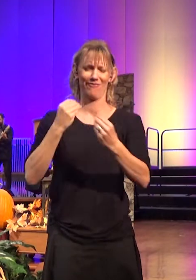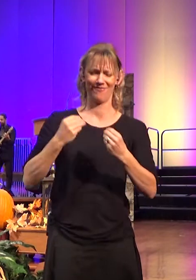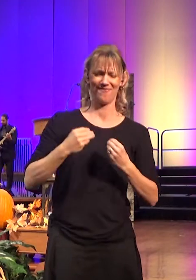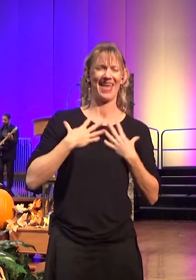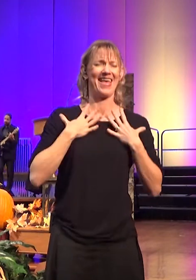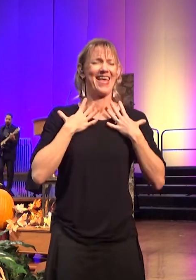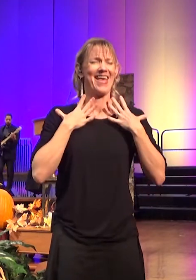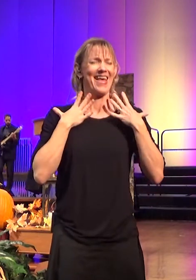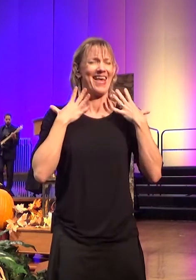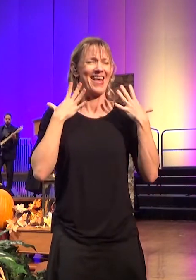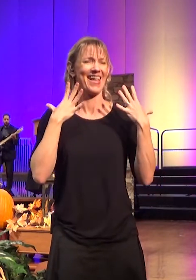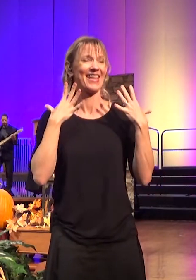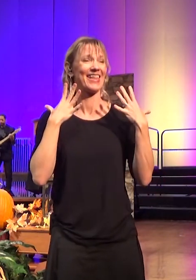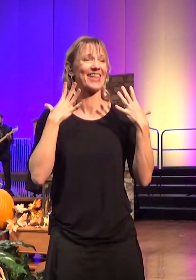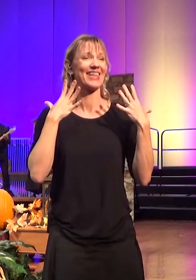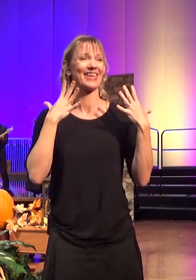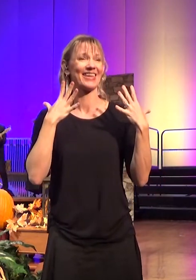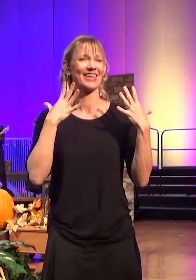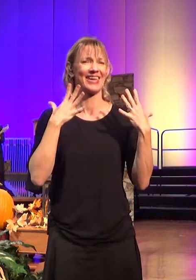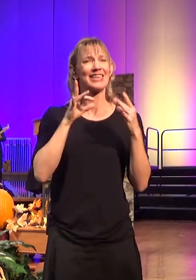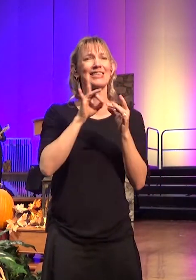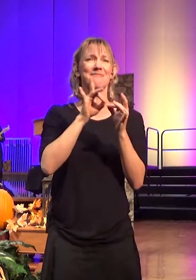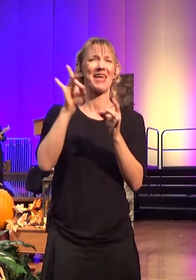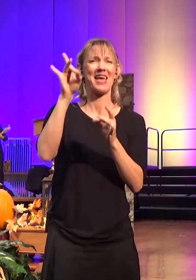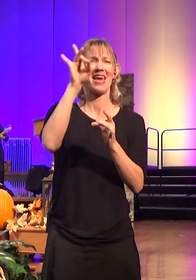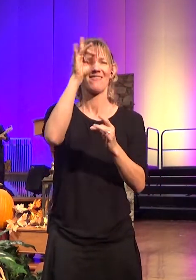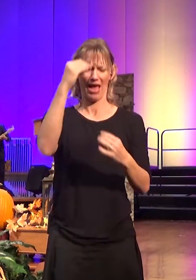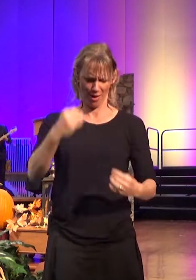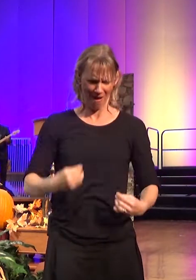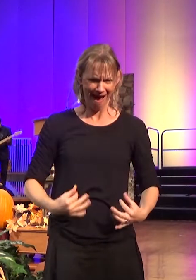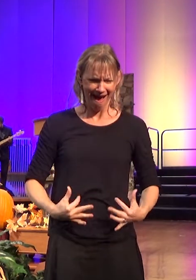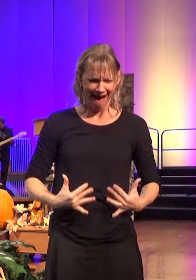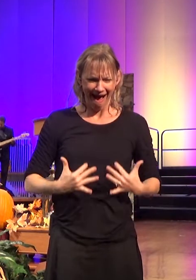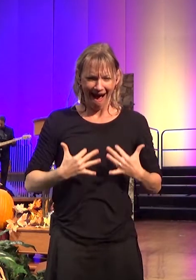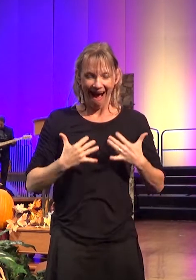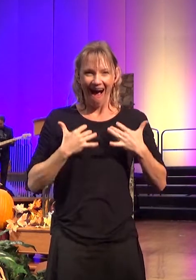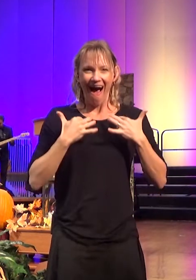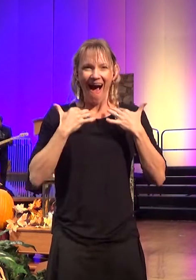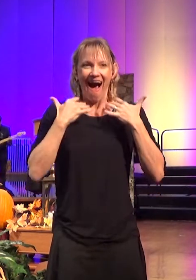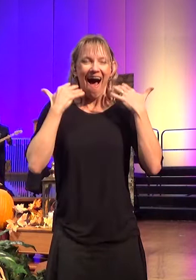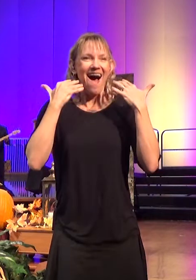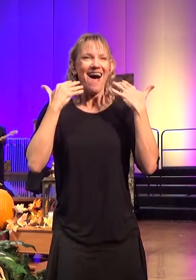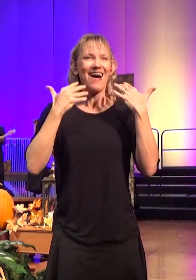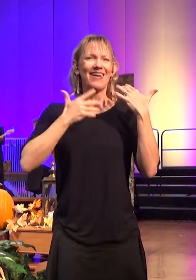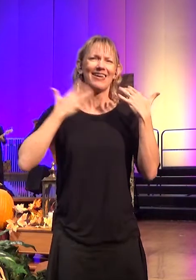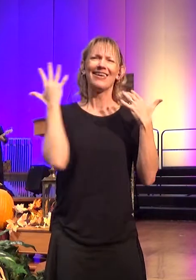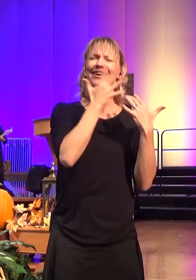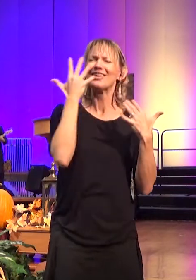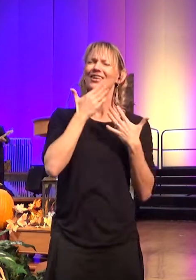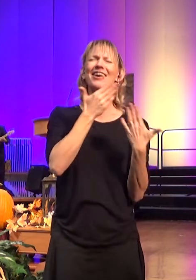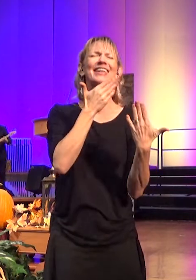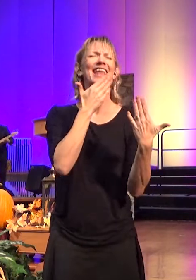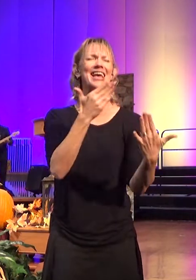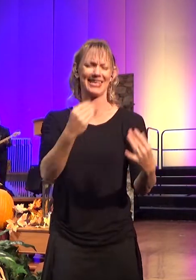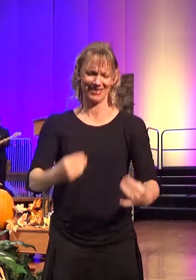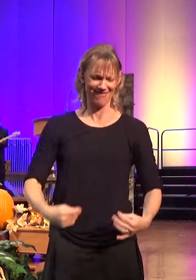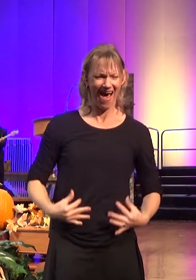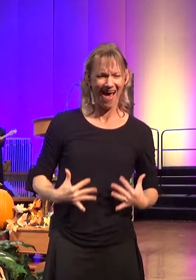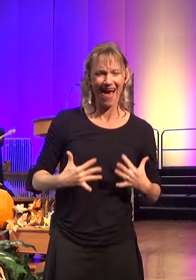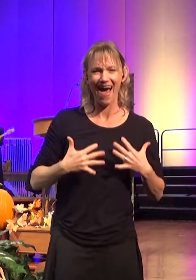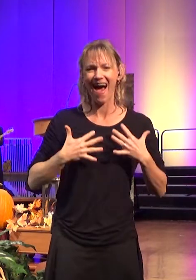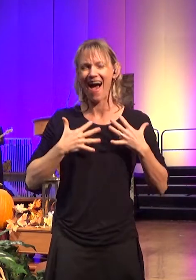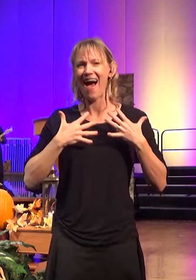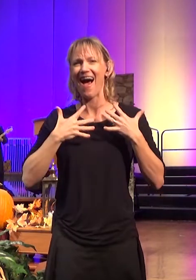Fill me with that love. Fill me with that spirit. Fill me with